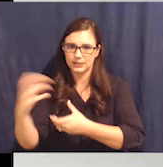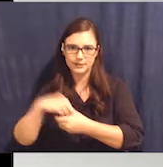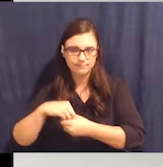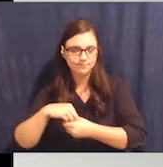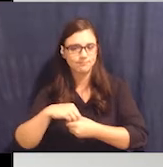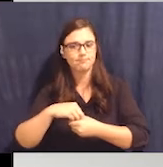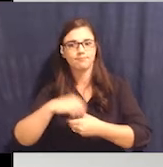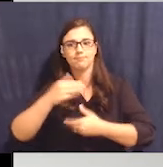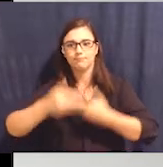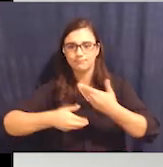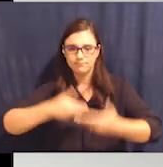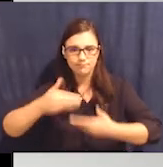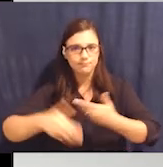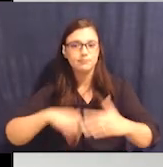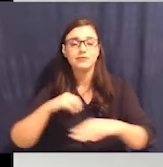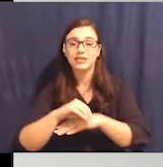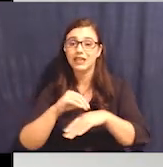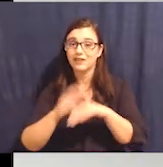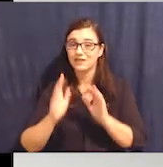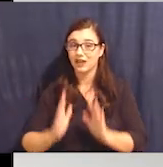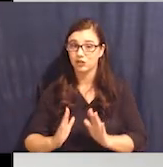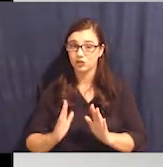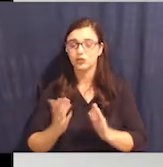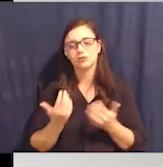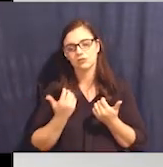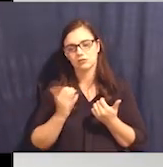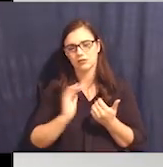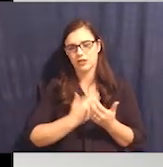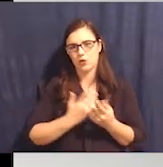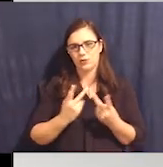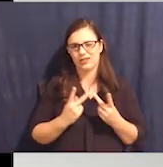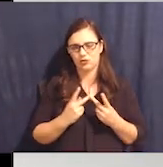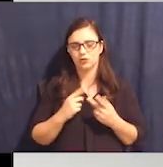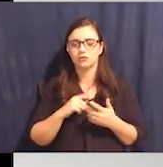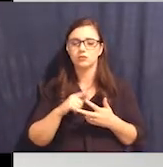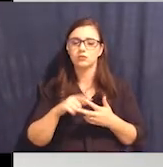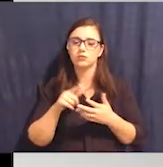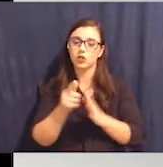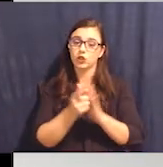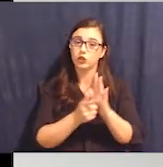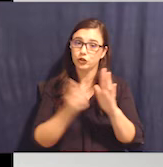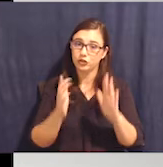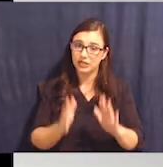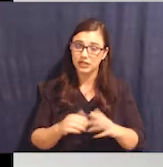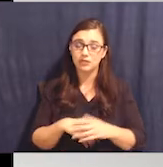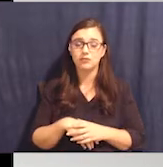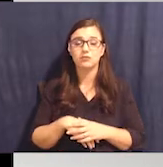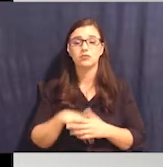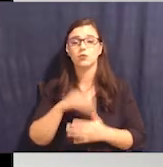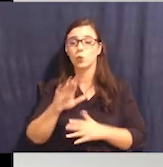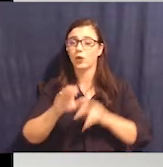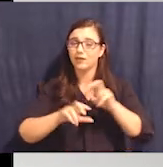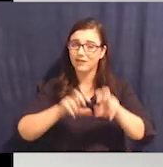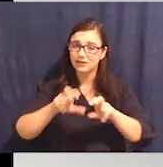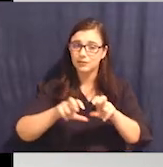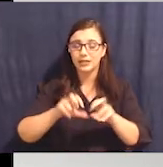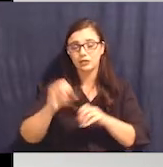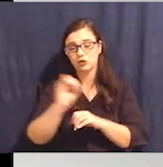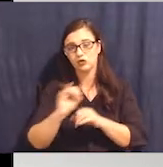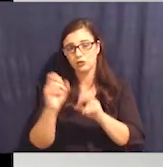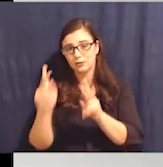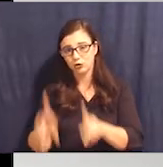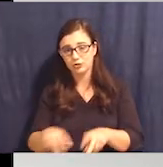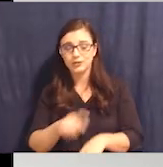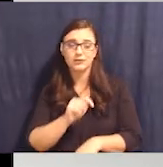put your plan in action: an advisor, which we try to be, a great attorney, your investment and